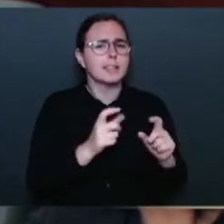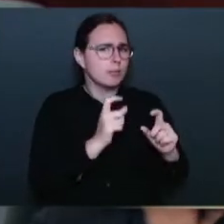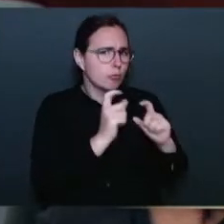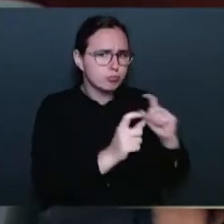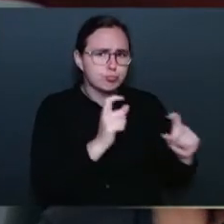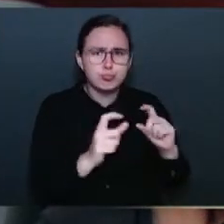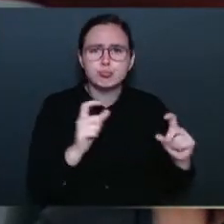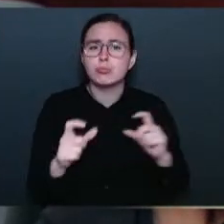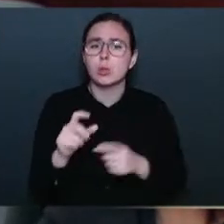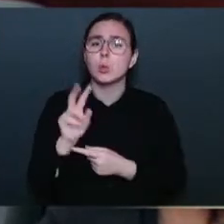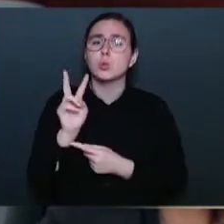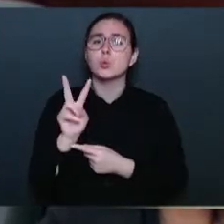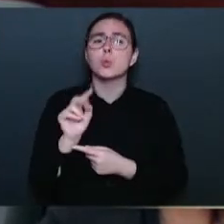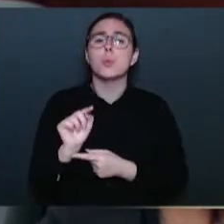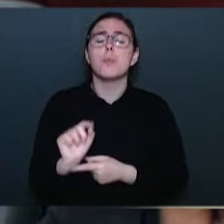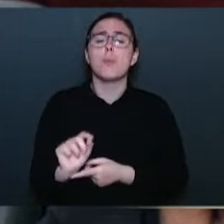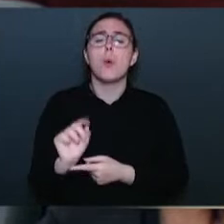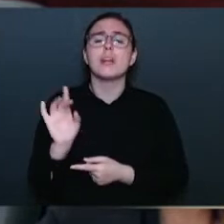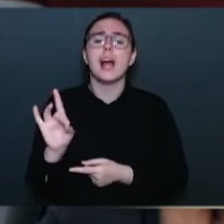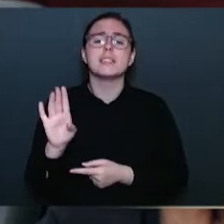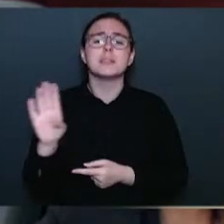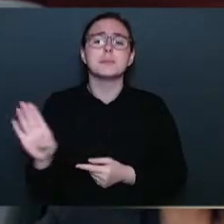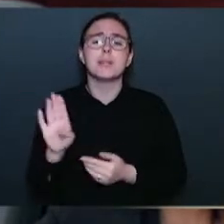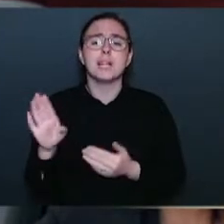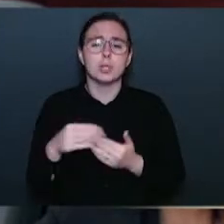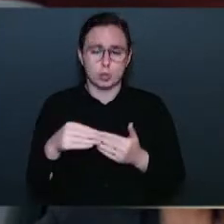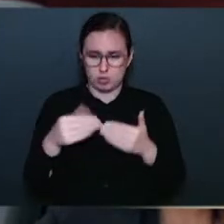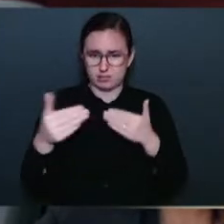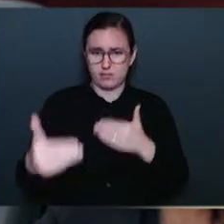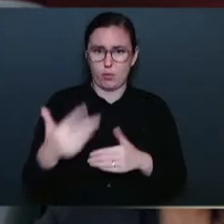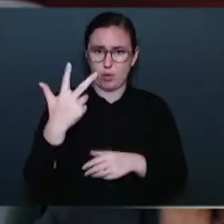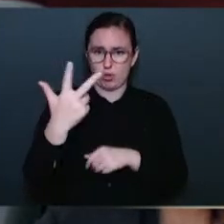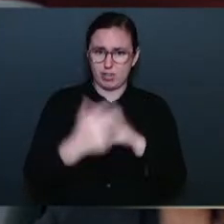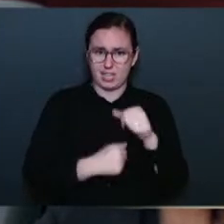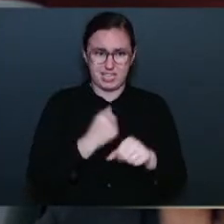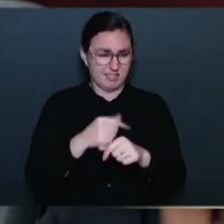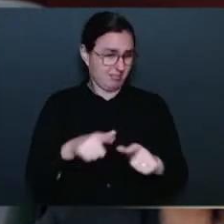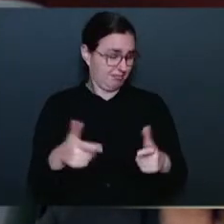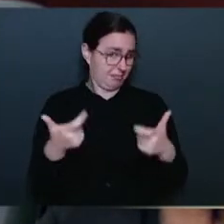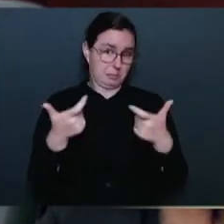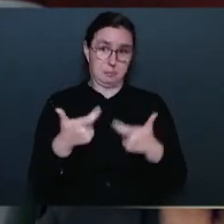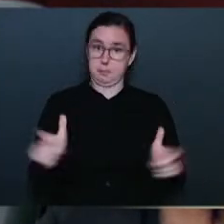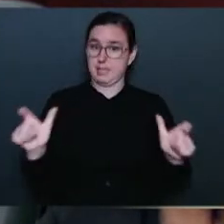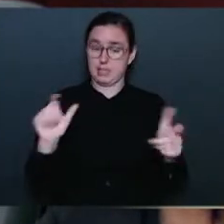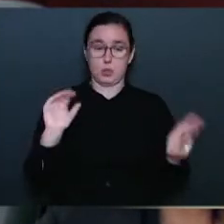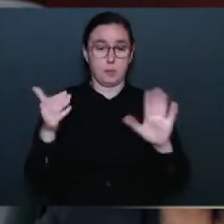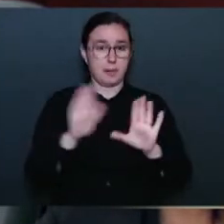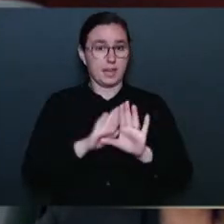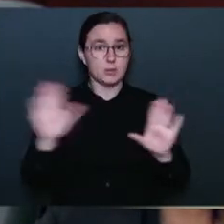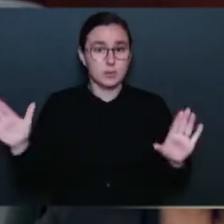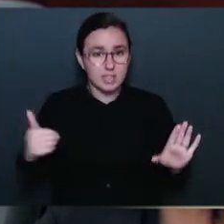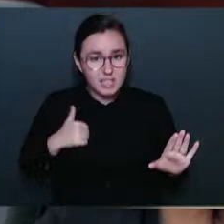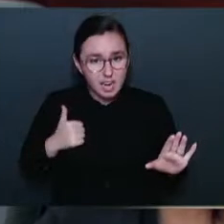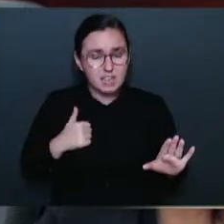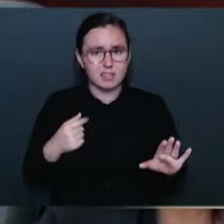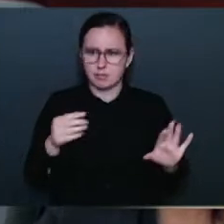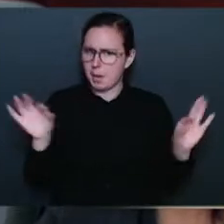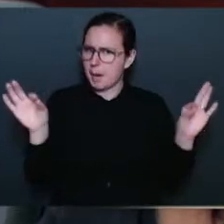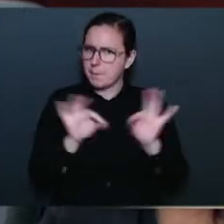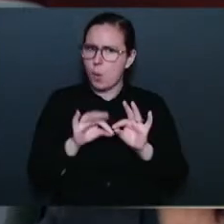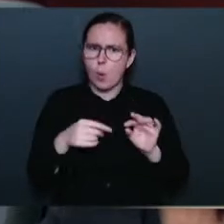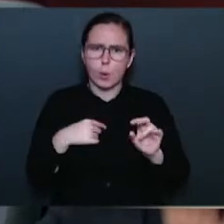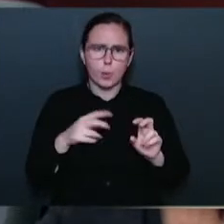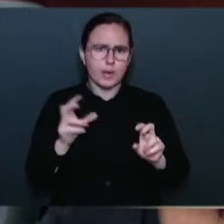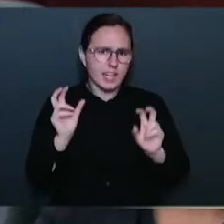over three years and Mr Speaker we made key investments in the Nordic ski area in the Banff uh kananascus